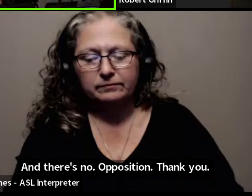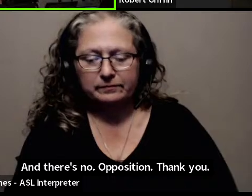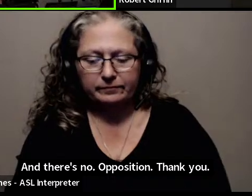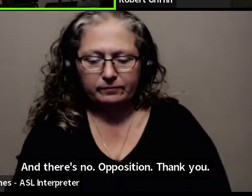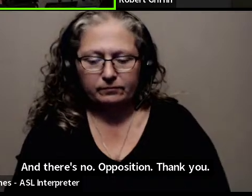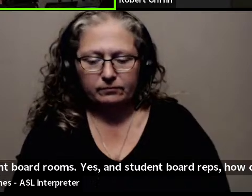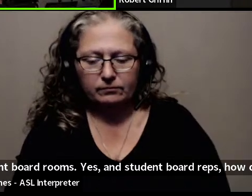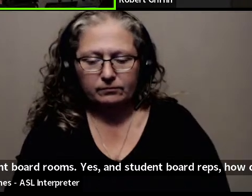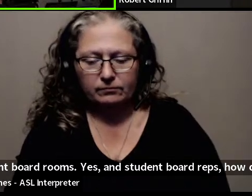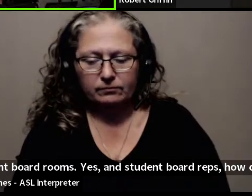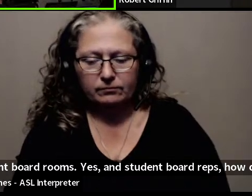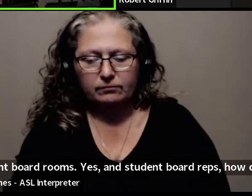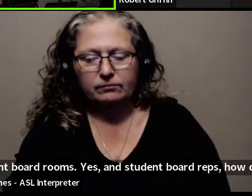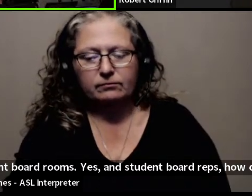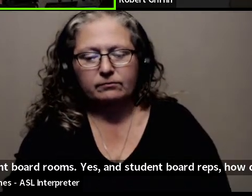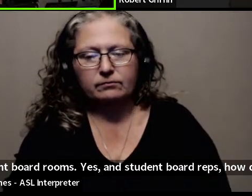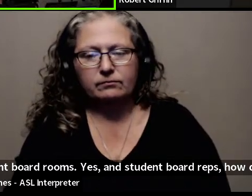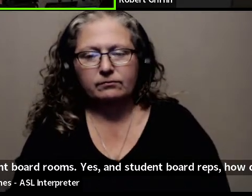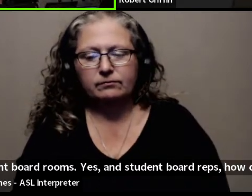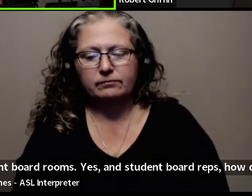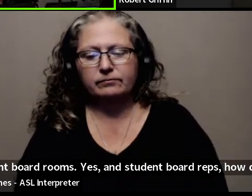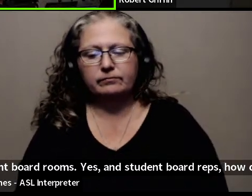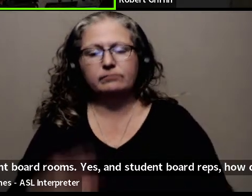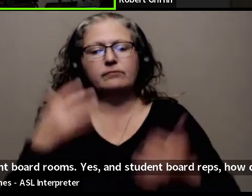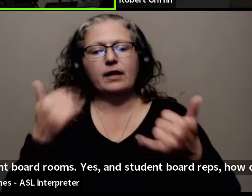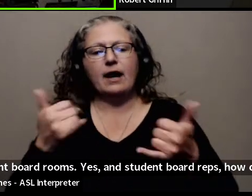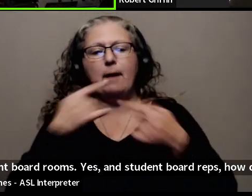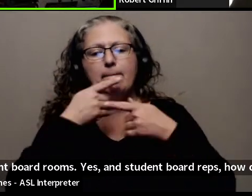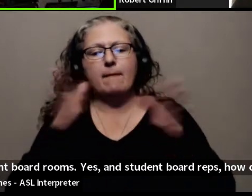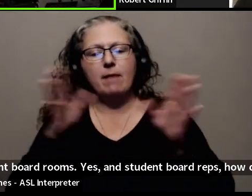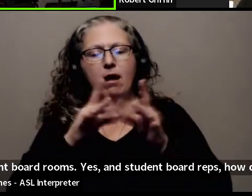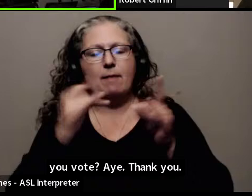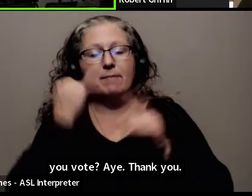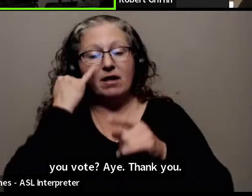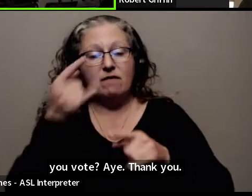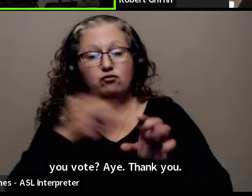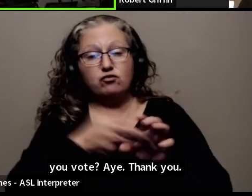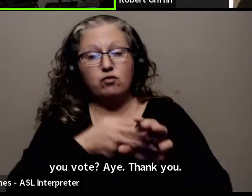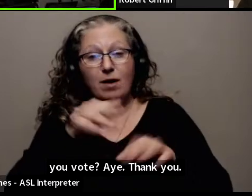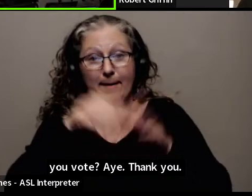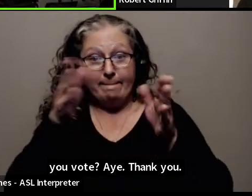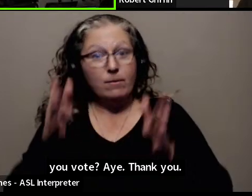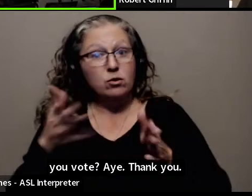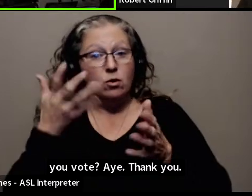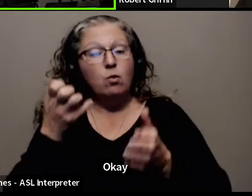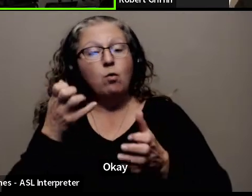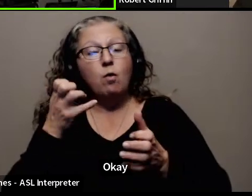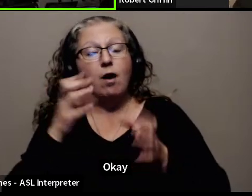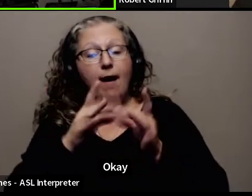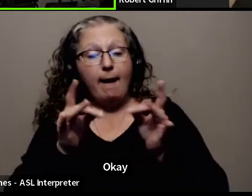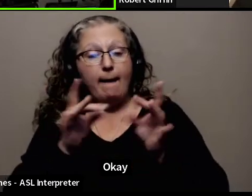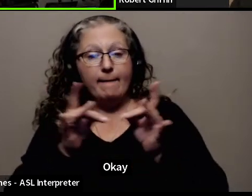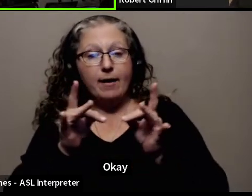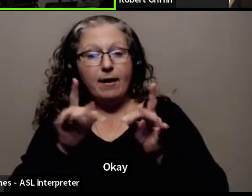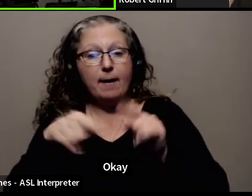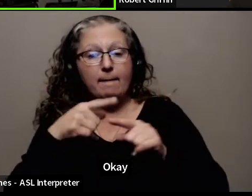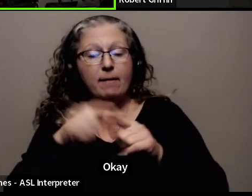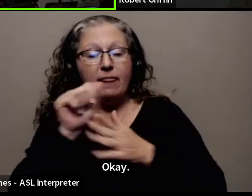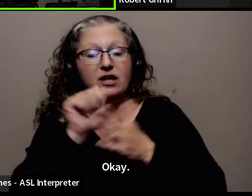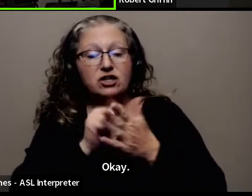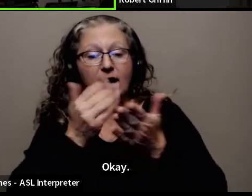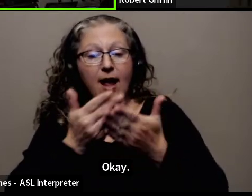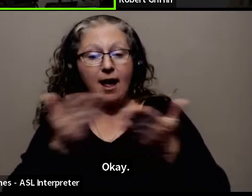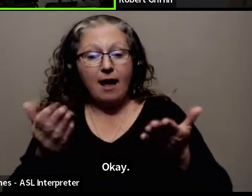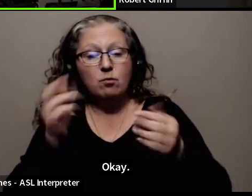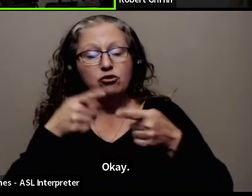Okay, well, we'll move on to public comments now. If you're joining us in person and wish to make a comment about an agenda item